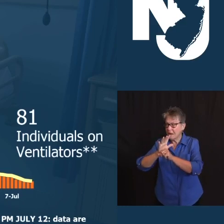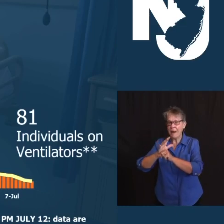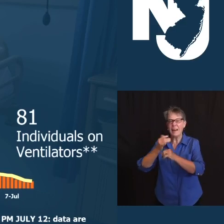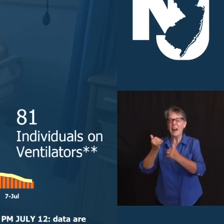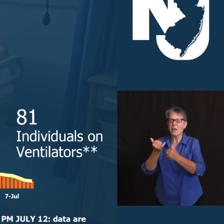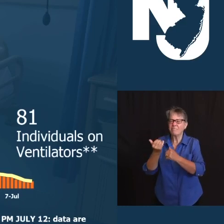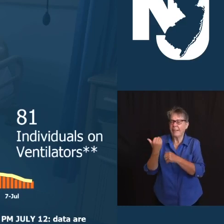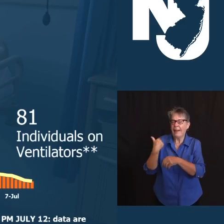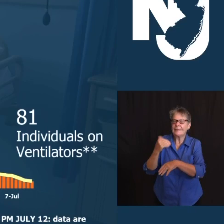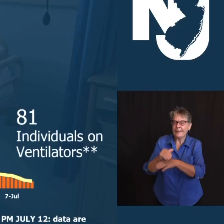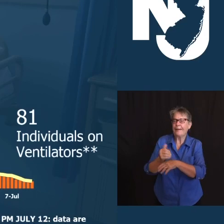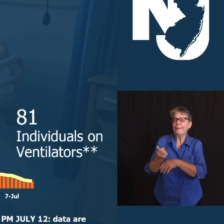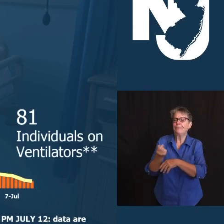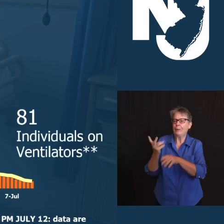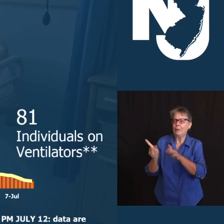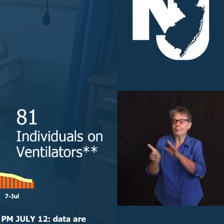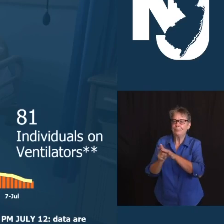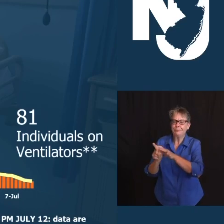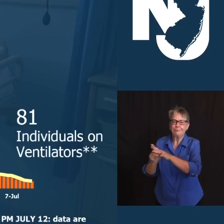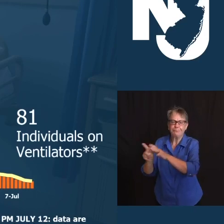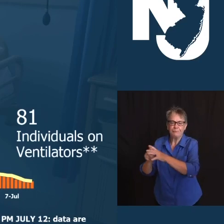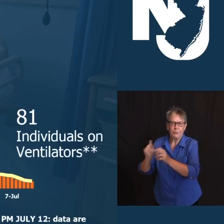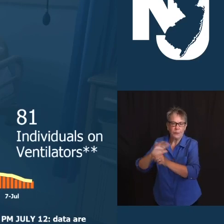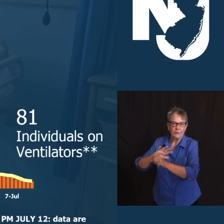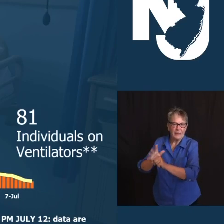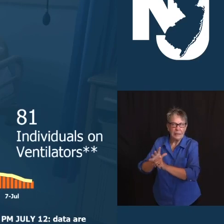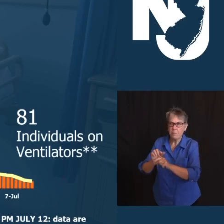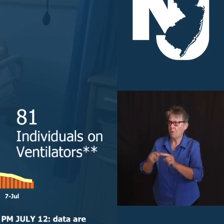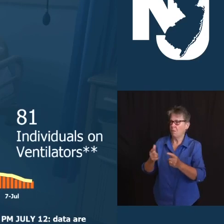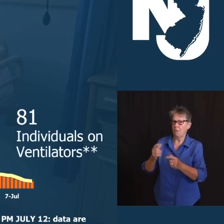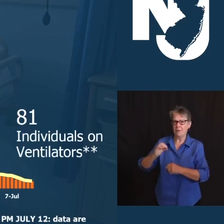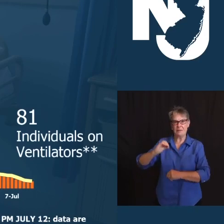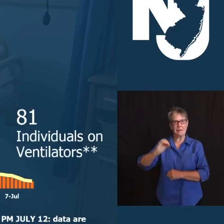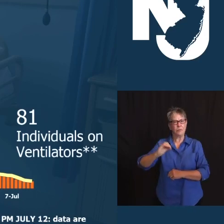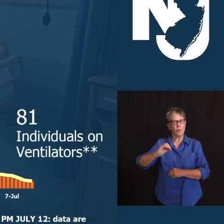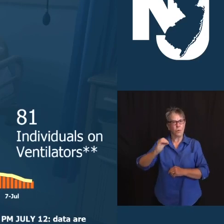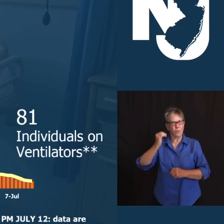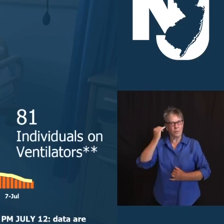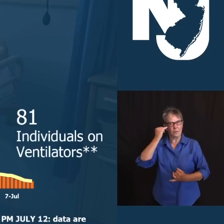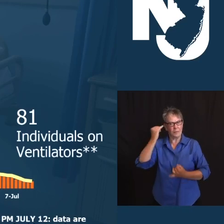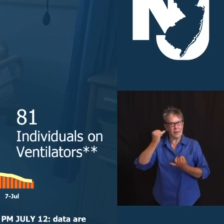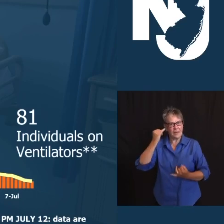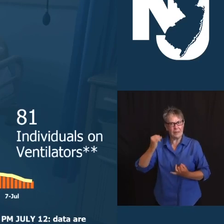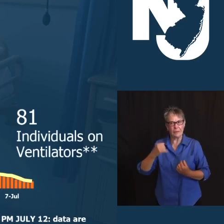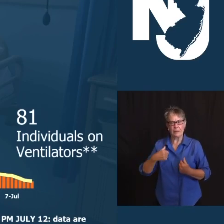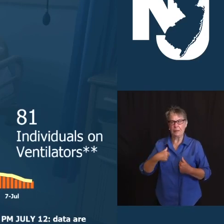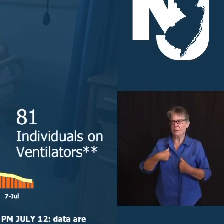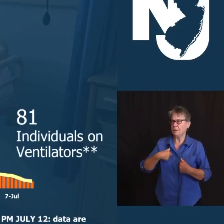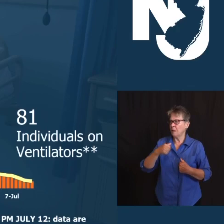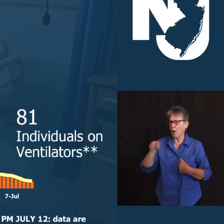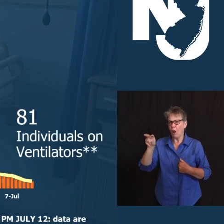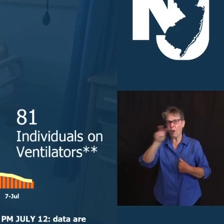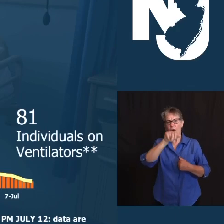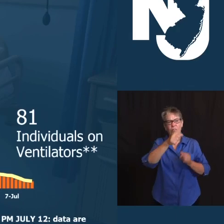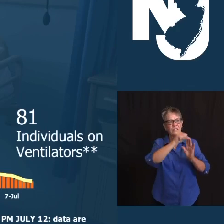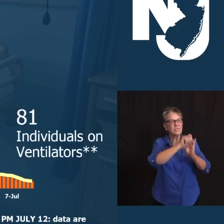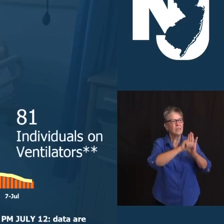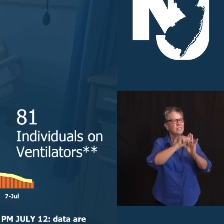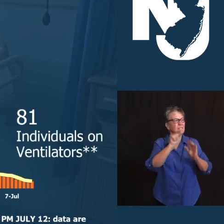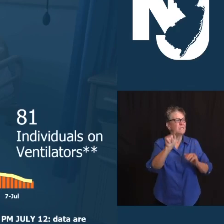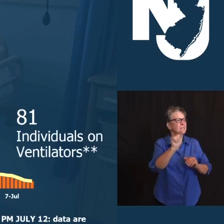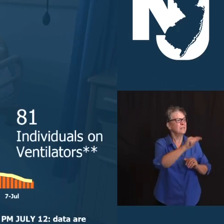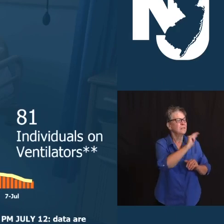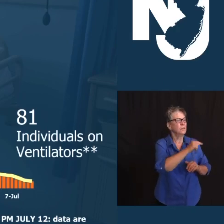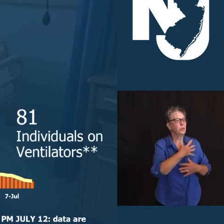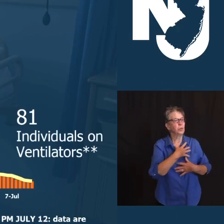it that way. You see what's happening in the rest of the country right now, and it's awful, and it is eerily reminiscent of